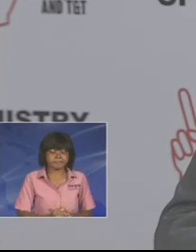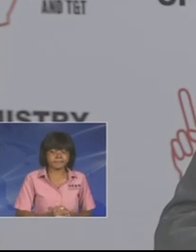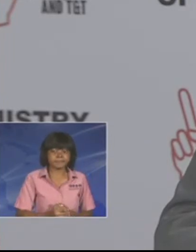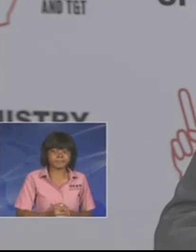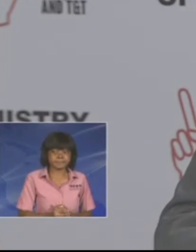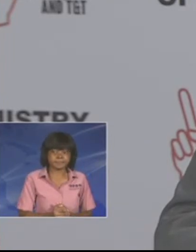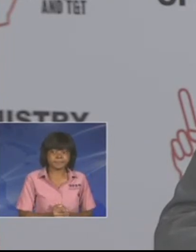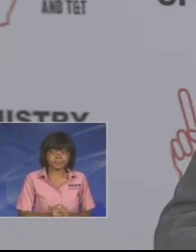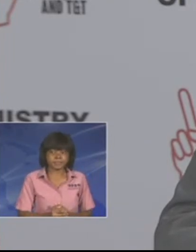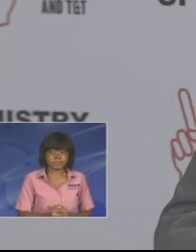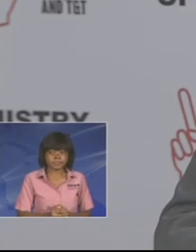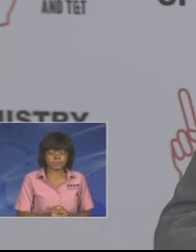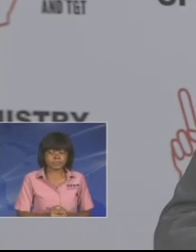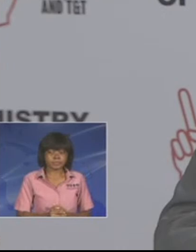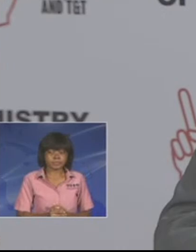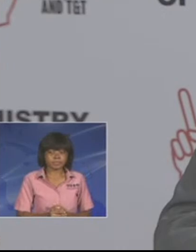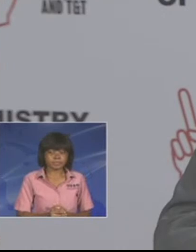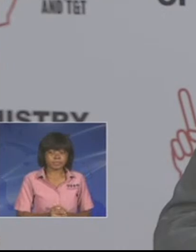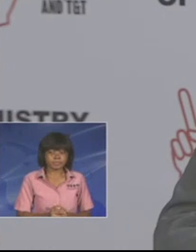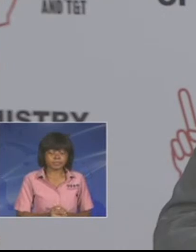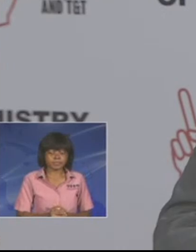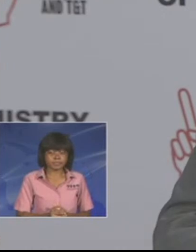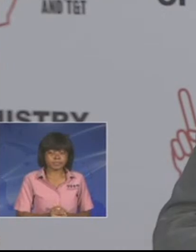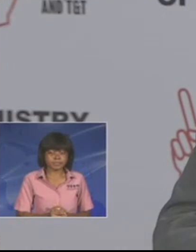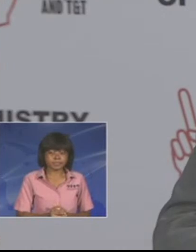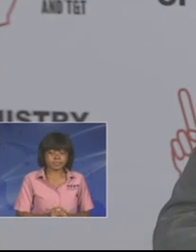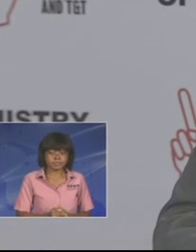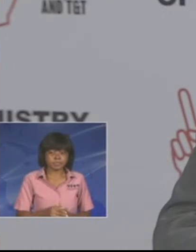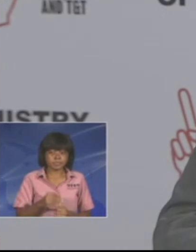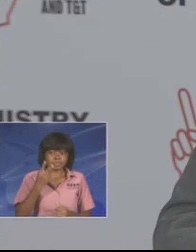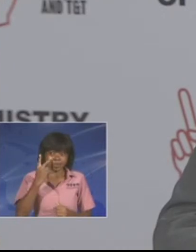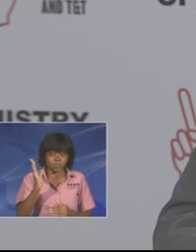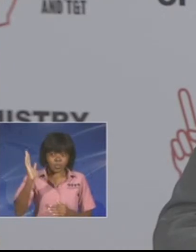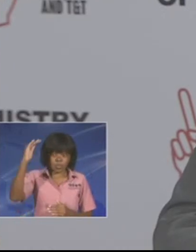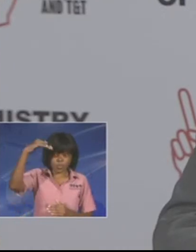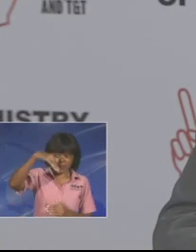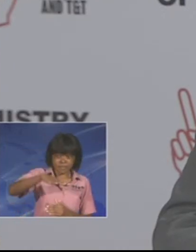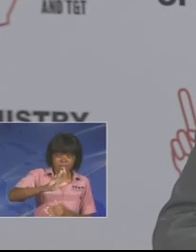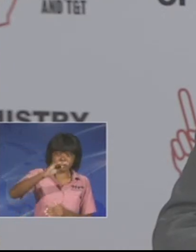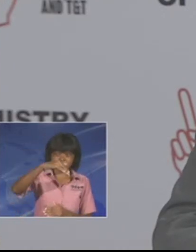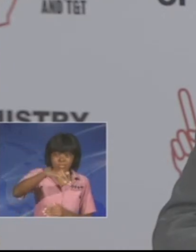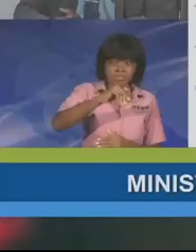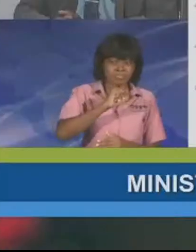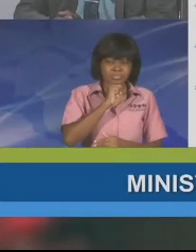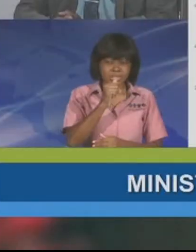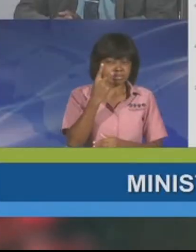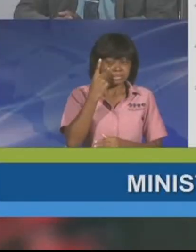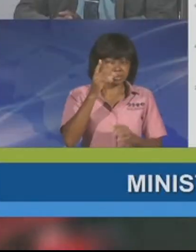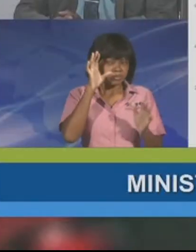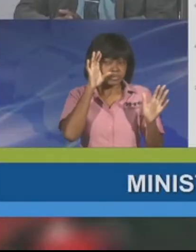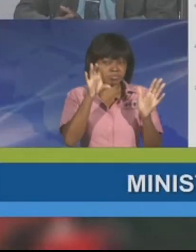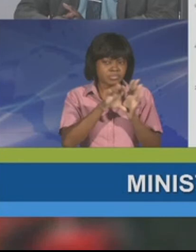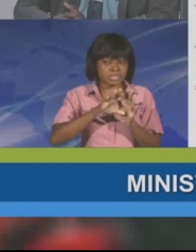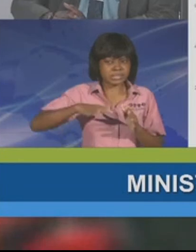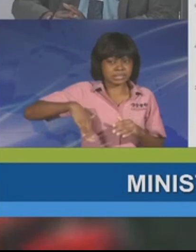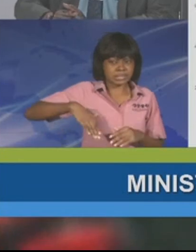us what we call our epidemic curve. Not seeing the slide yet, but as you would